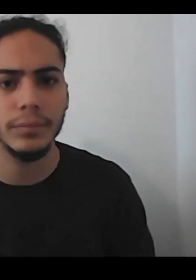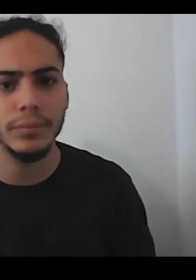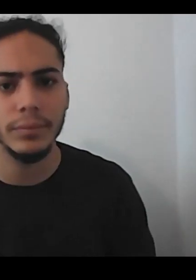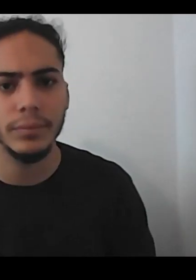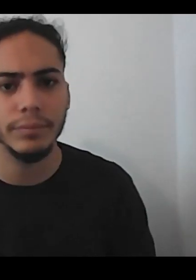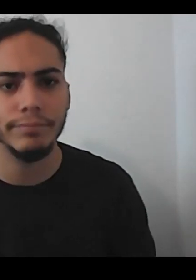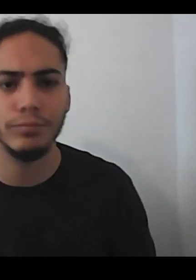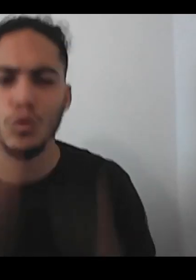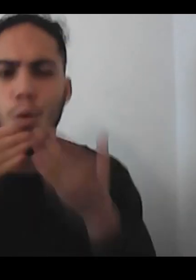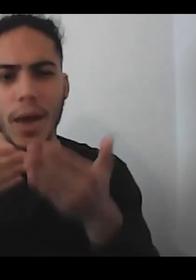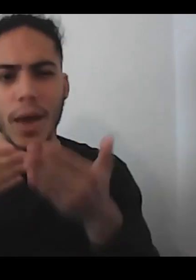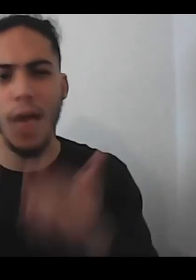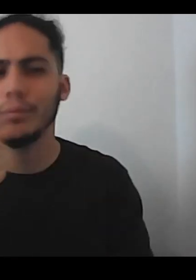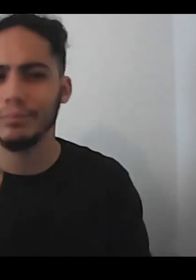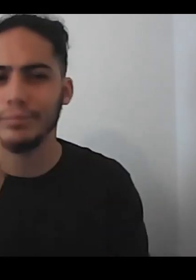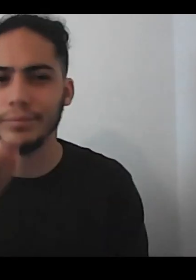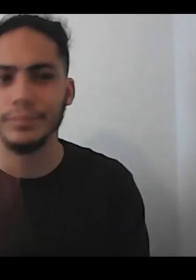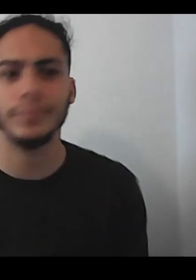Thank you for the question.